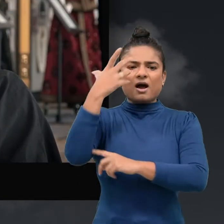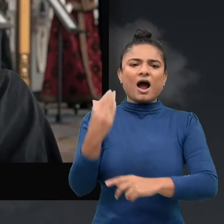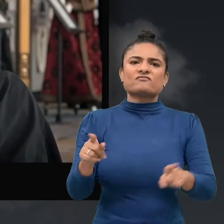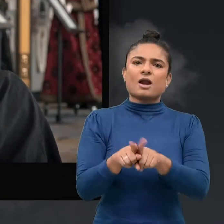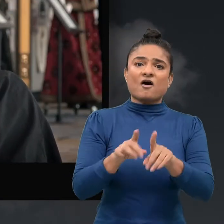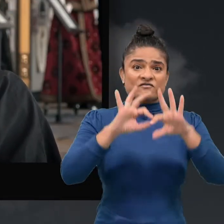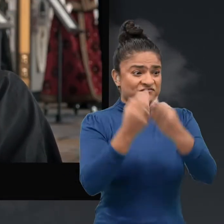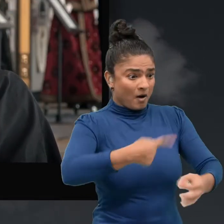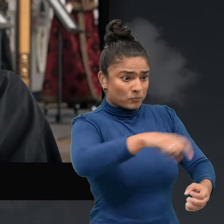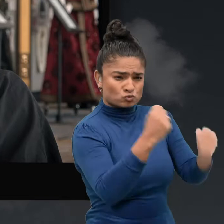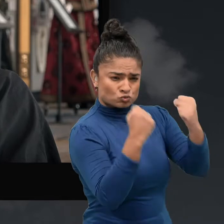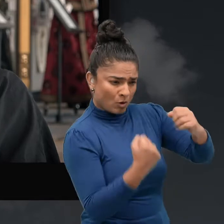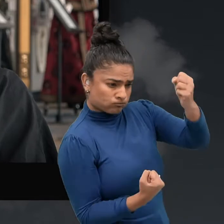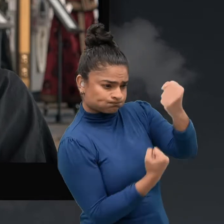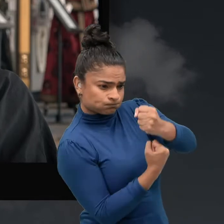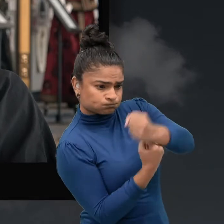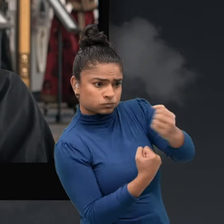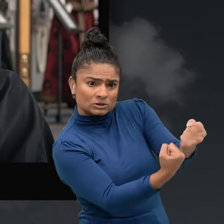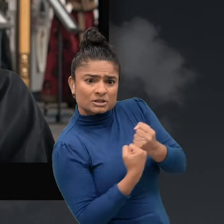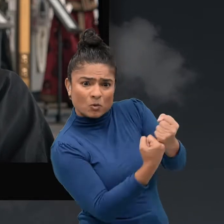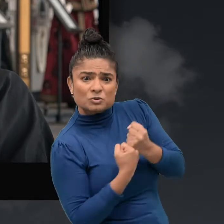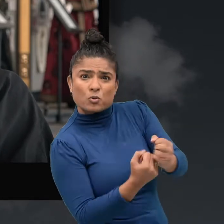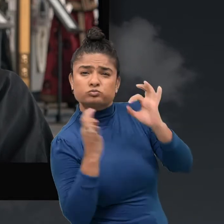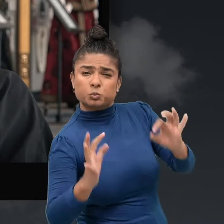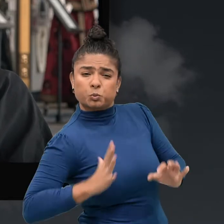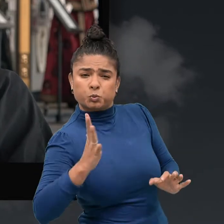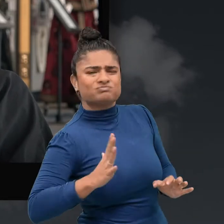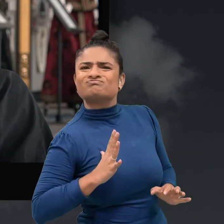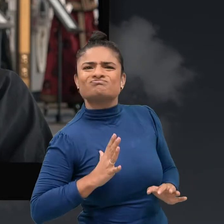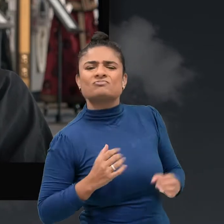the luxury of having a family or like a